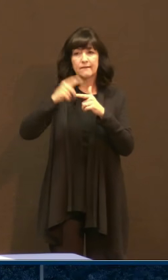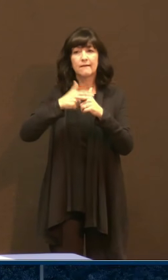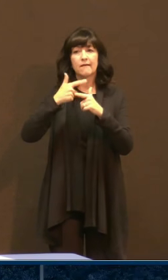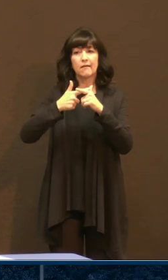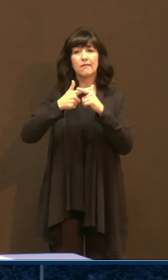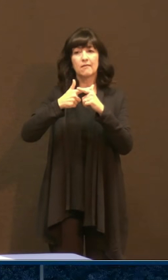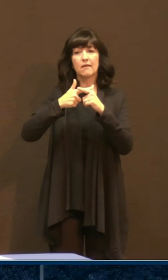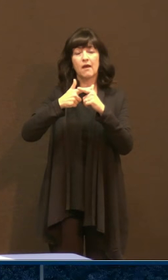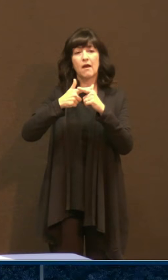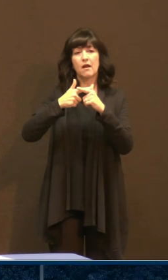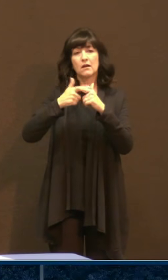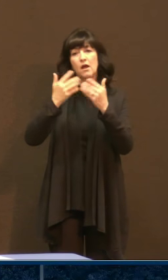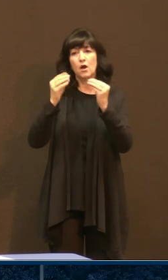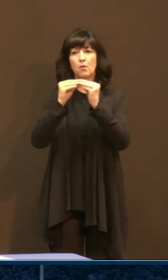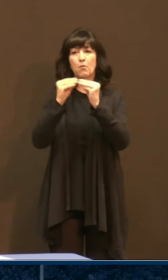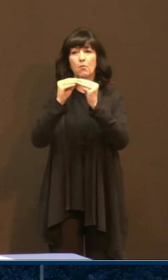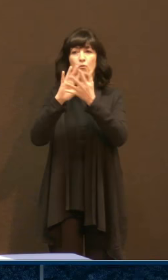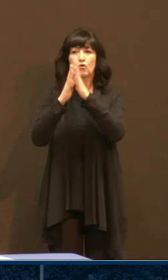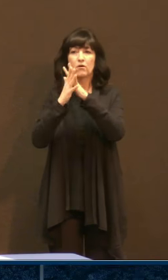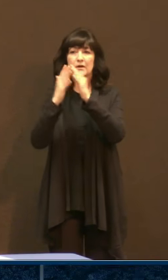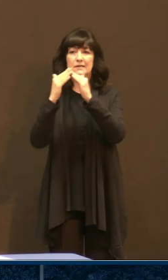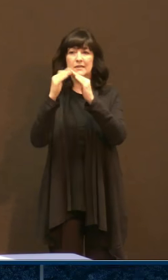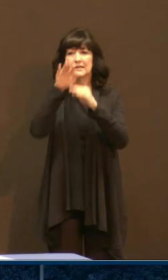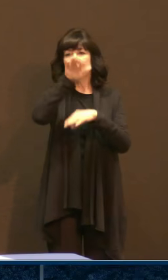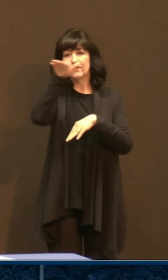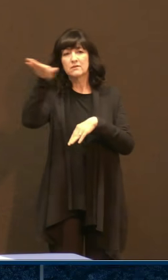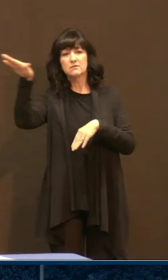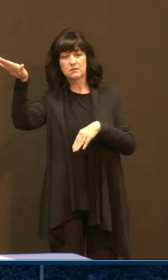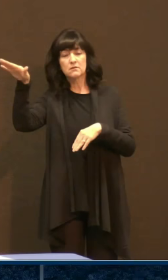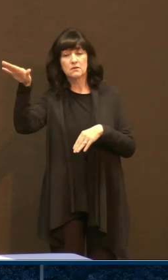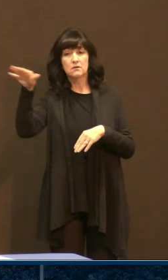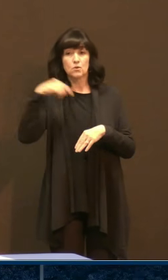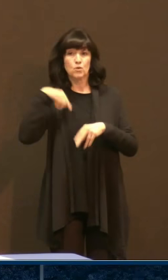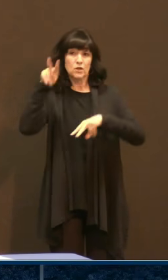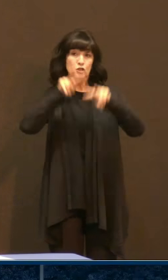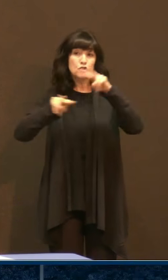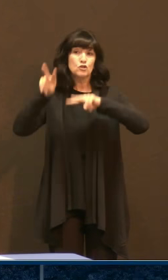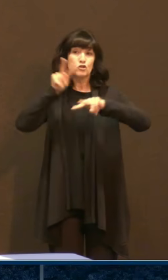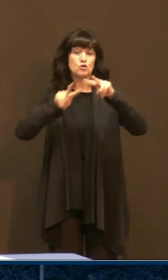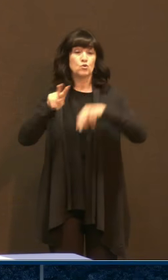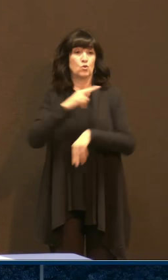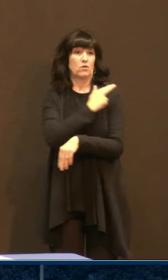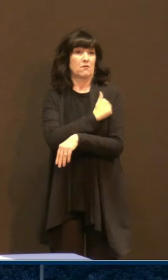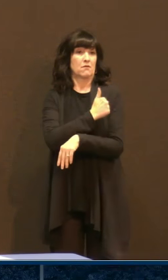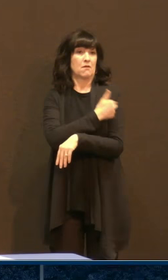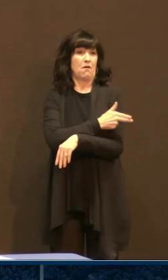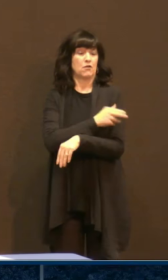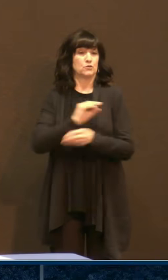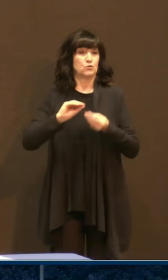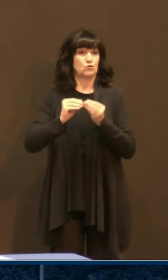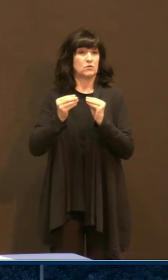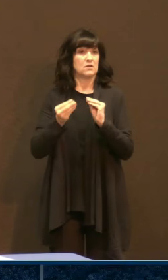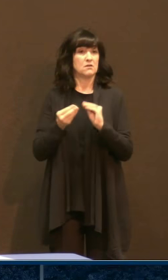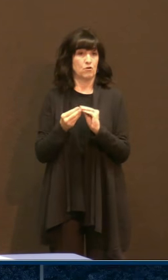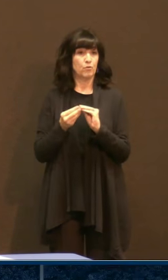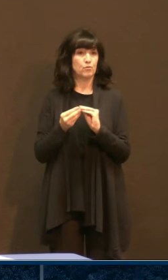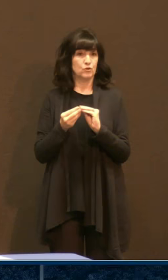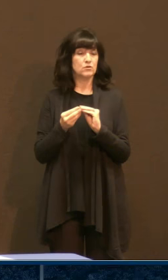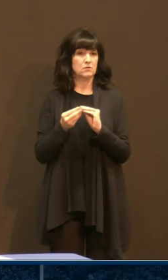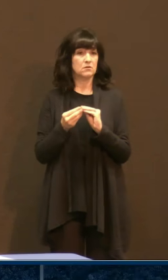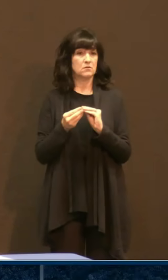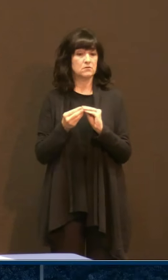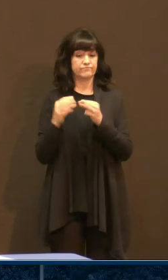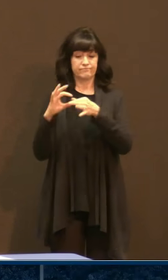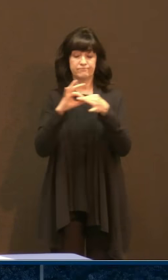move there. And we still continue to look at hospitalizations, and again, if you look at hospitalizations relative to the number